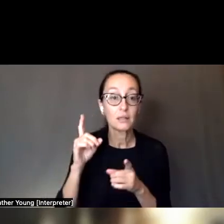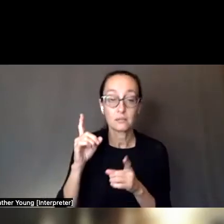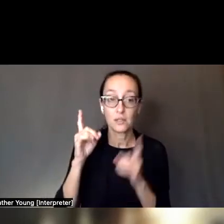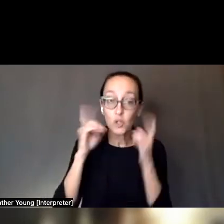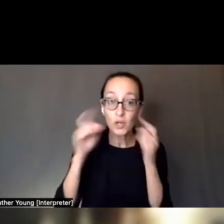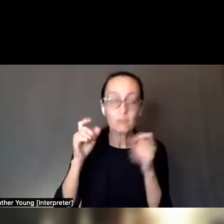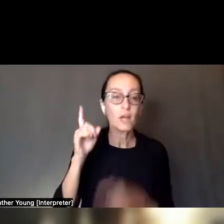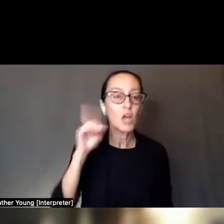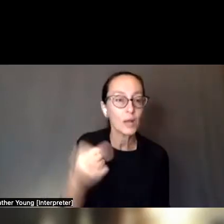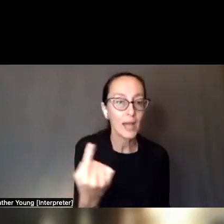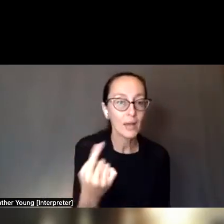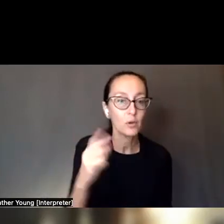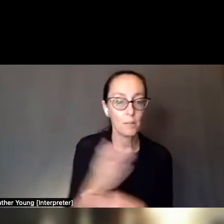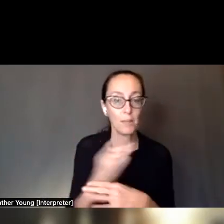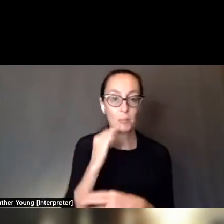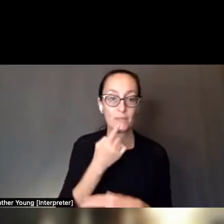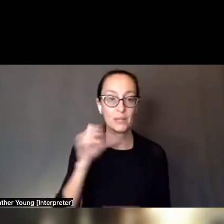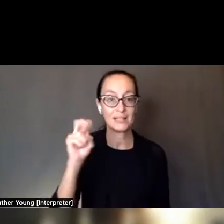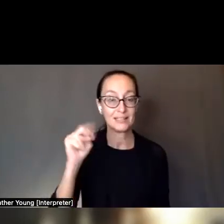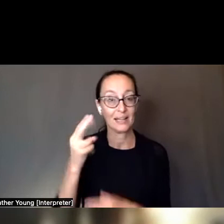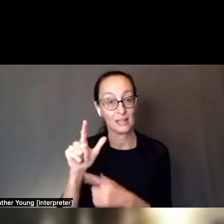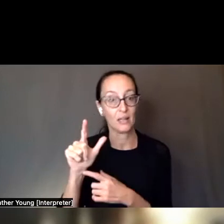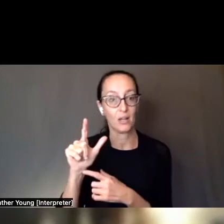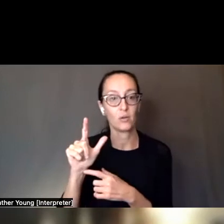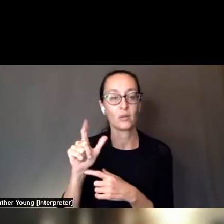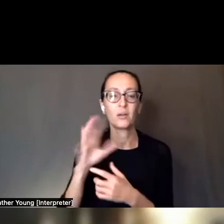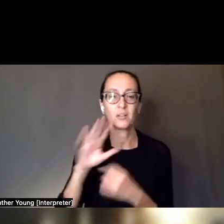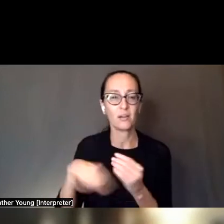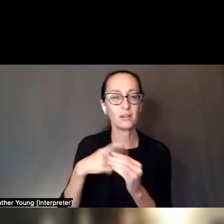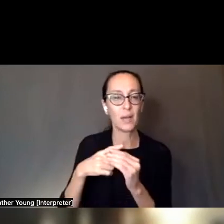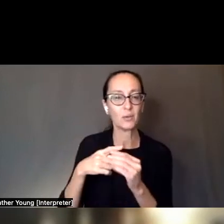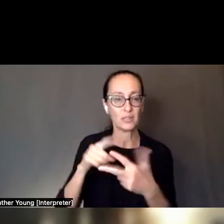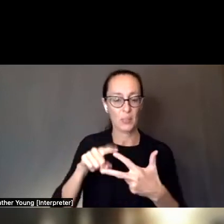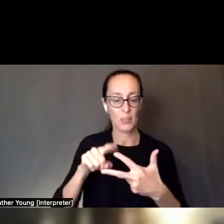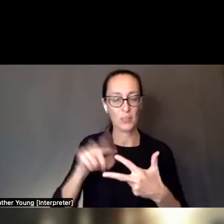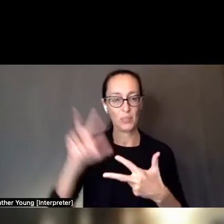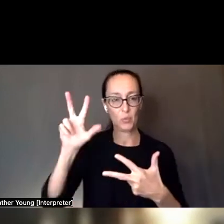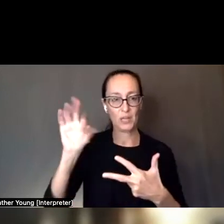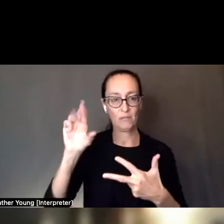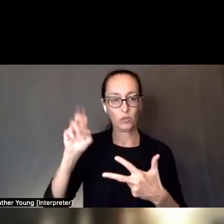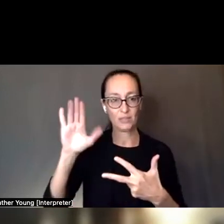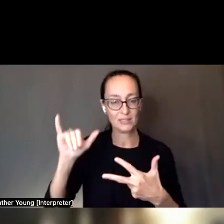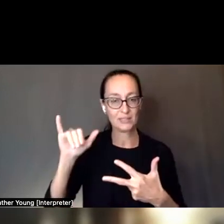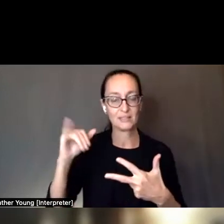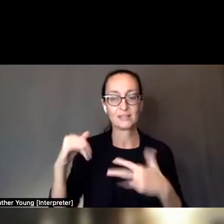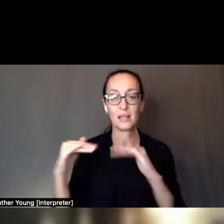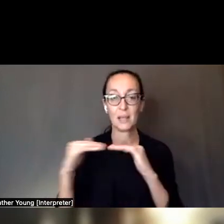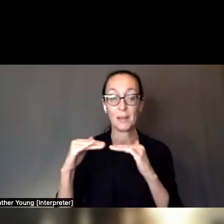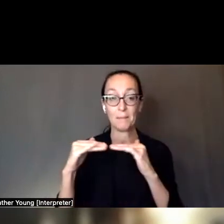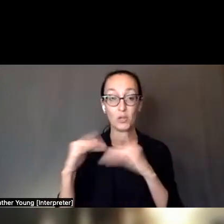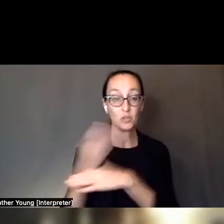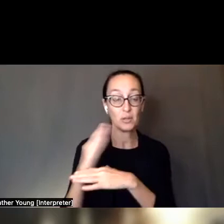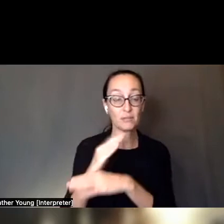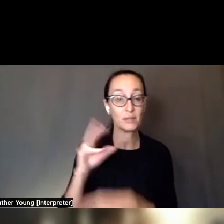audiological evaluation. I talked before about the 3 frequencies with a pure tone average for bilaterals of